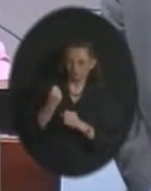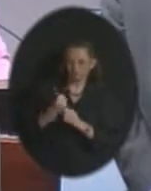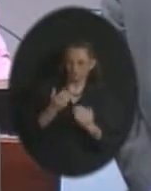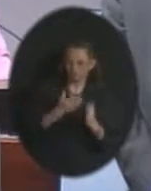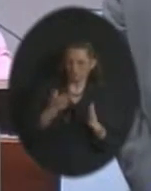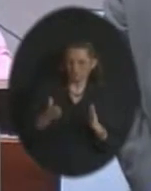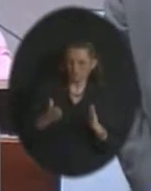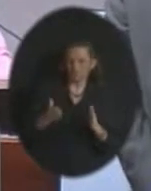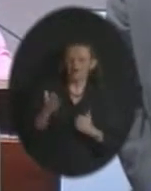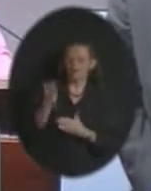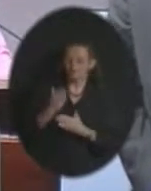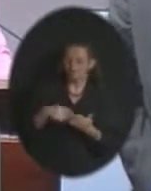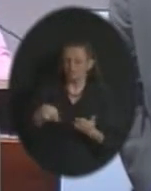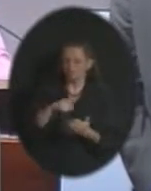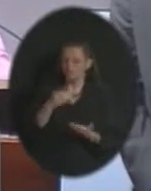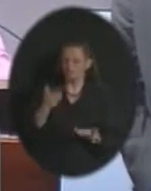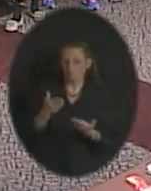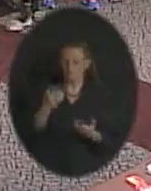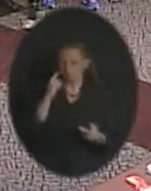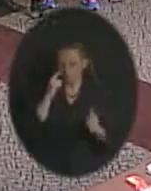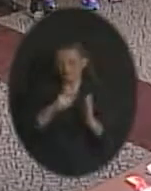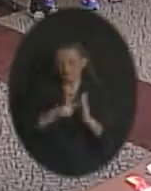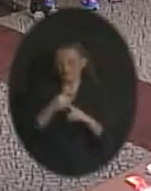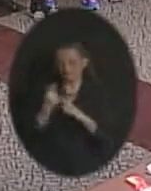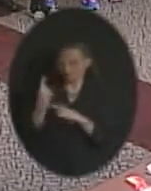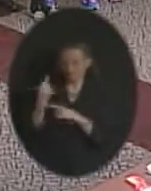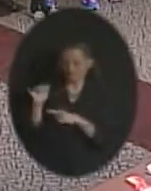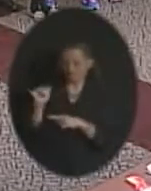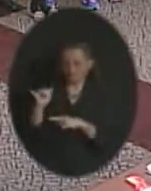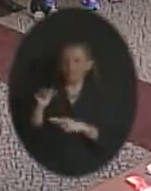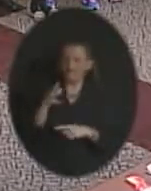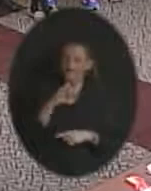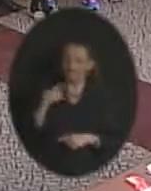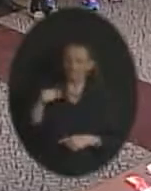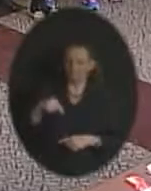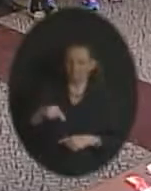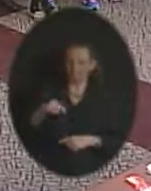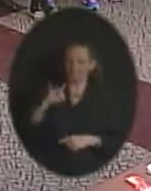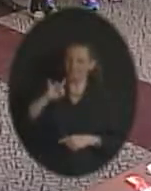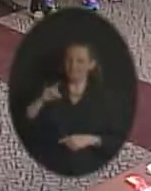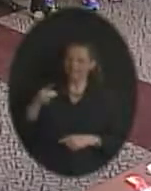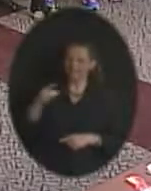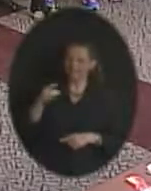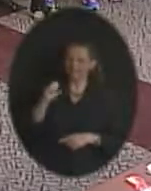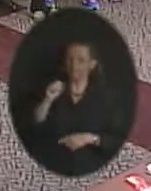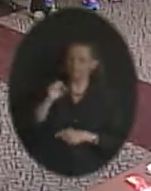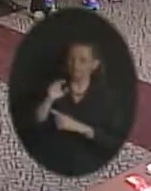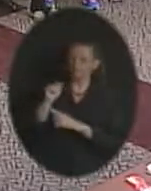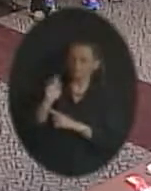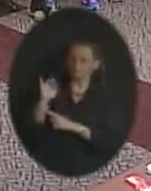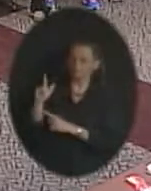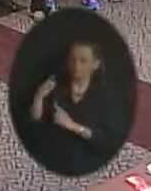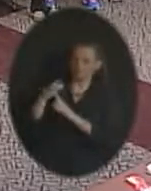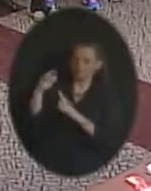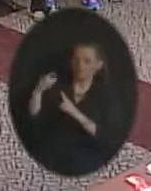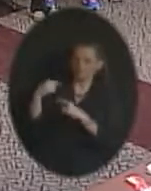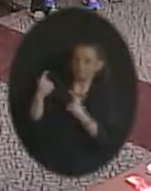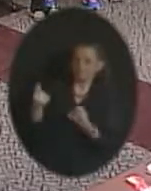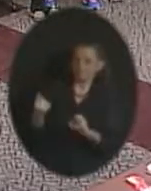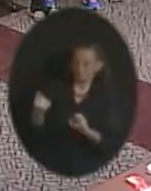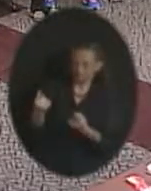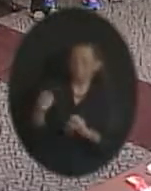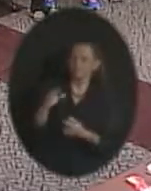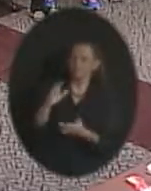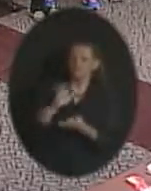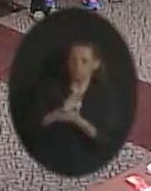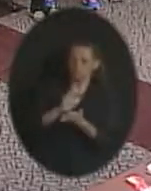time last year. This also represents the eighth softball championship for Olathe East since the school opened in 1992. And